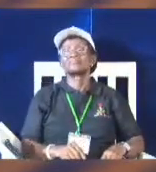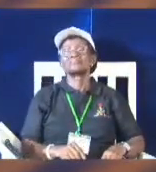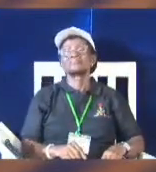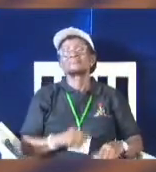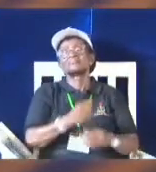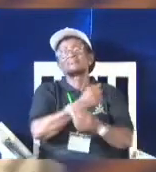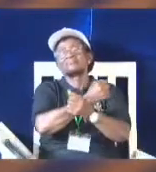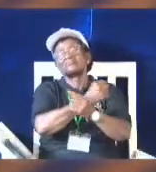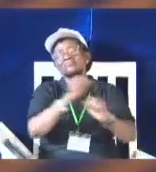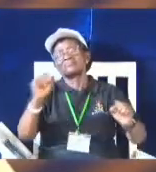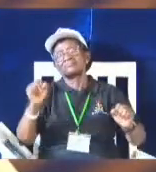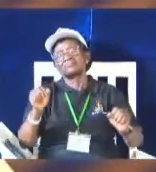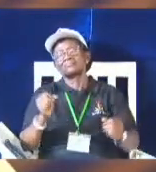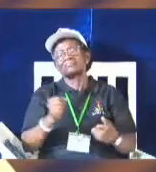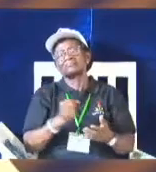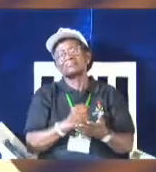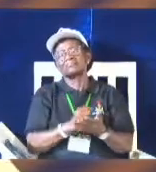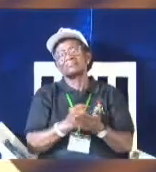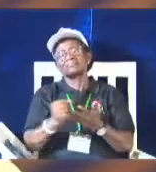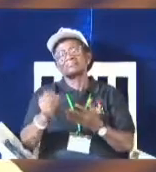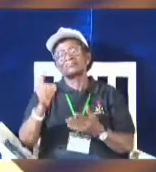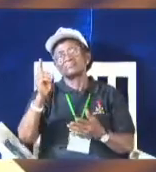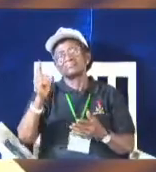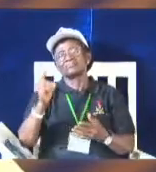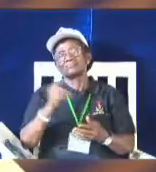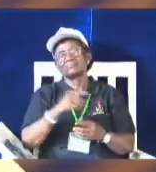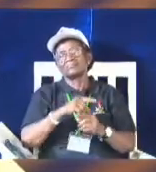Saved, sanctified, delivered,